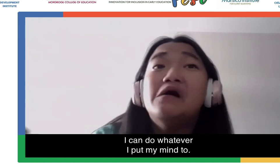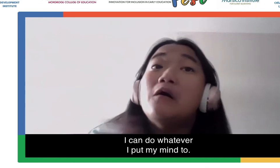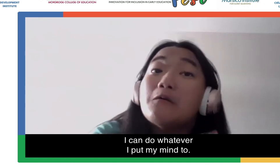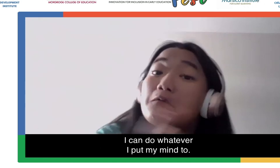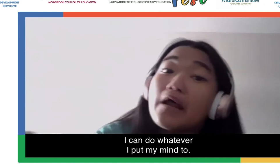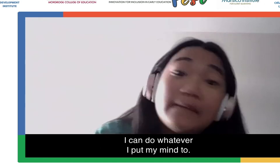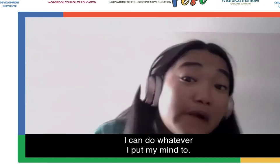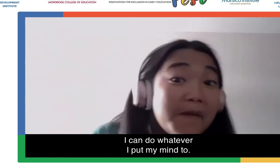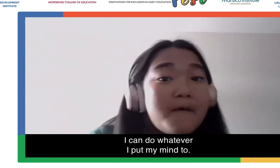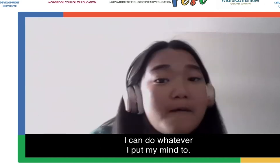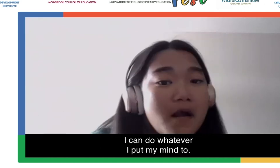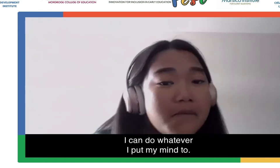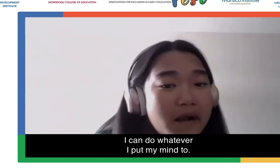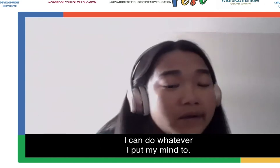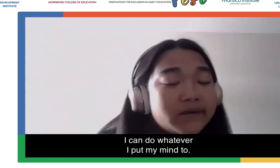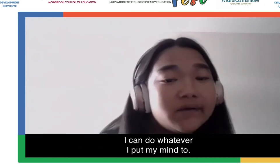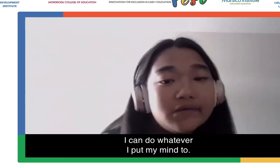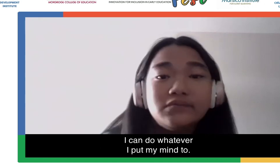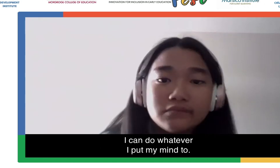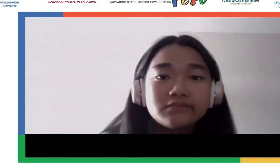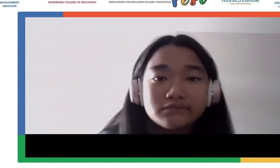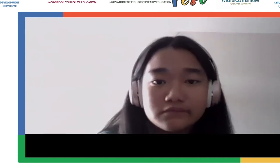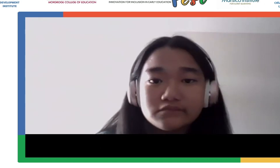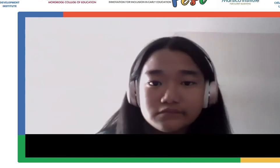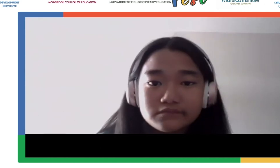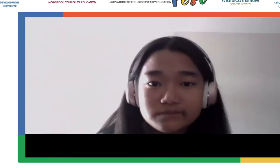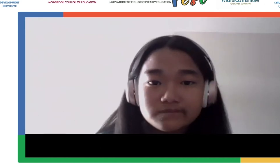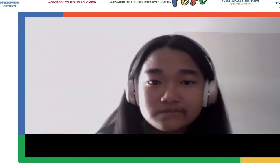do whatever I put my mind to.